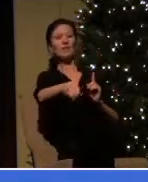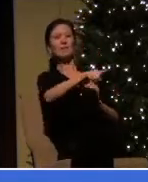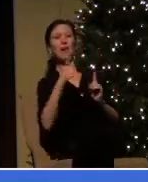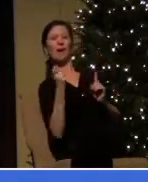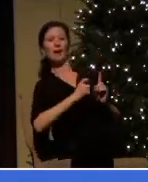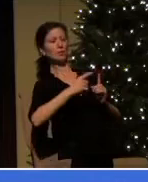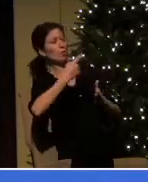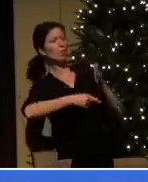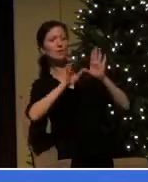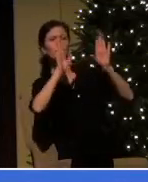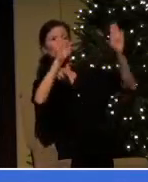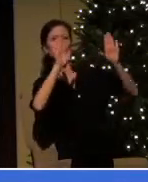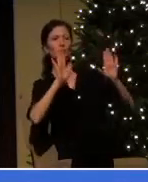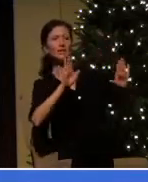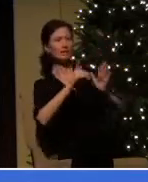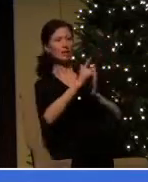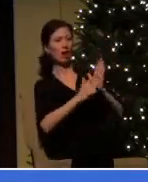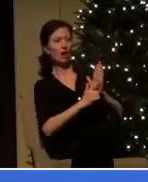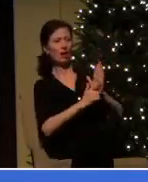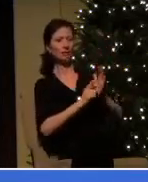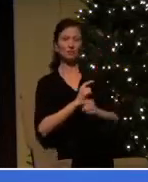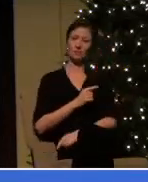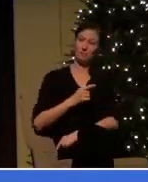did he say? Love the Lord your God with what?